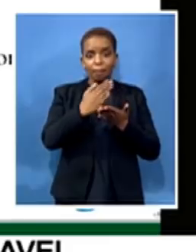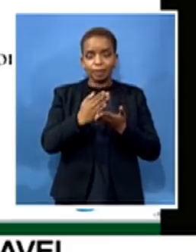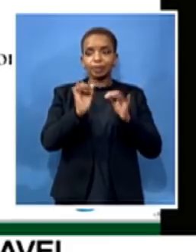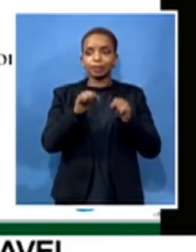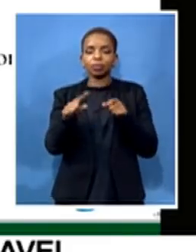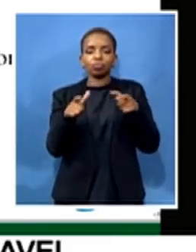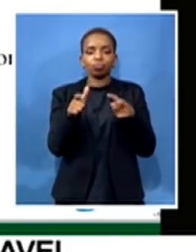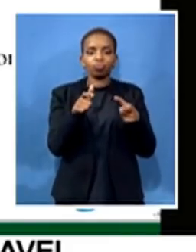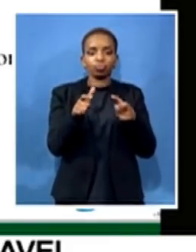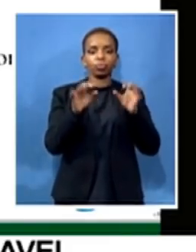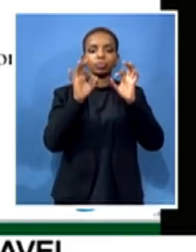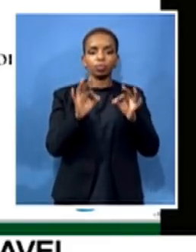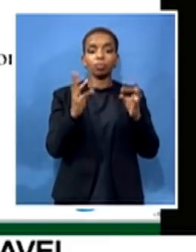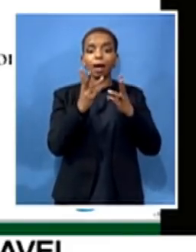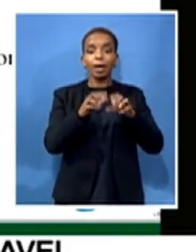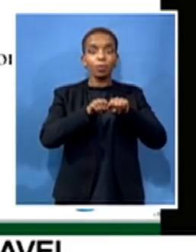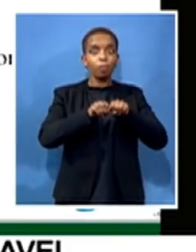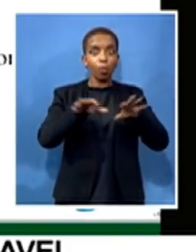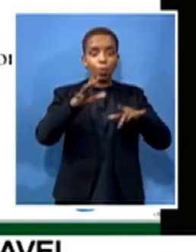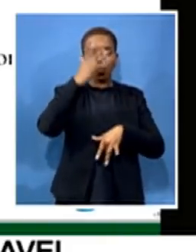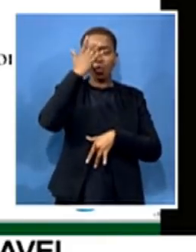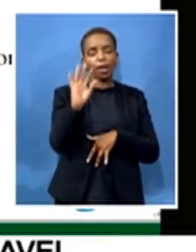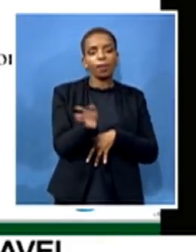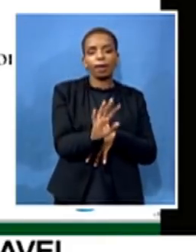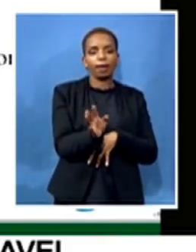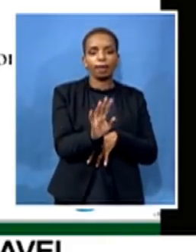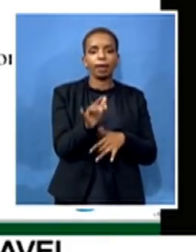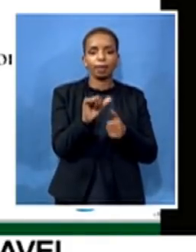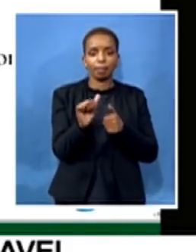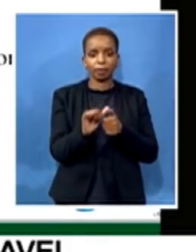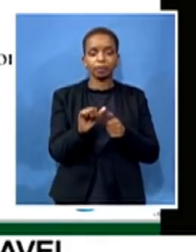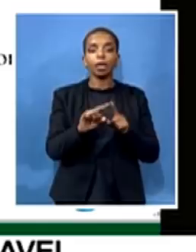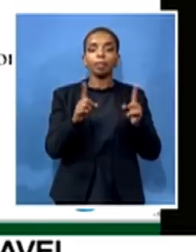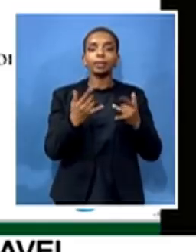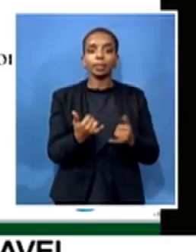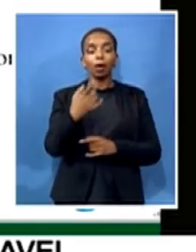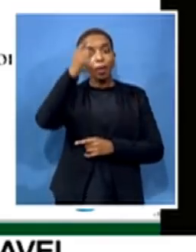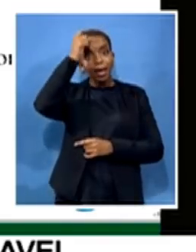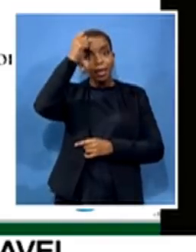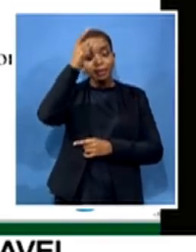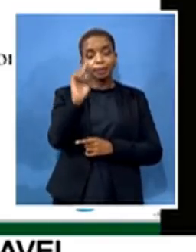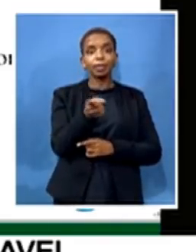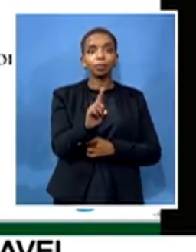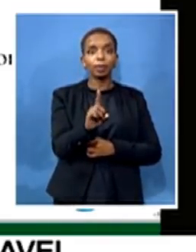we understand that flattening the curve is an everyday event. It's not once off, and therefore we did